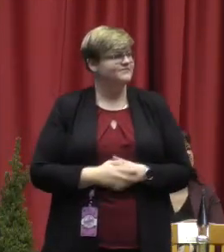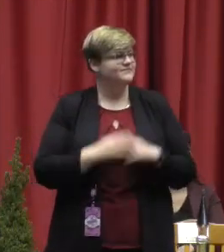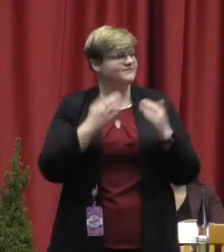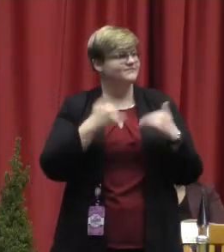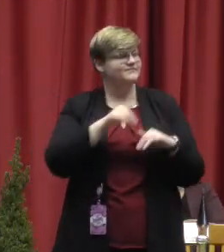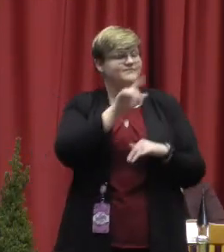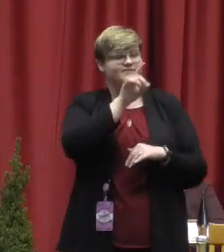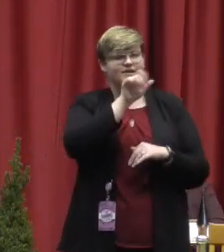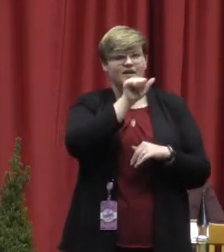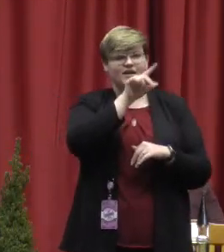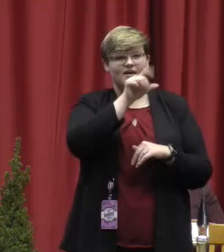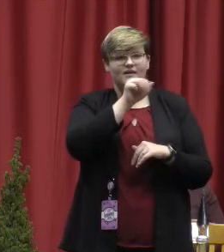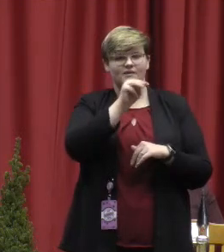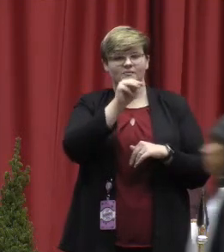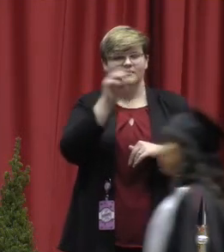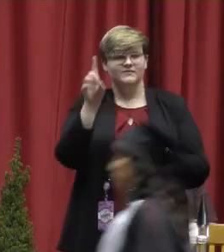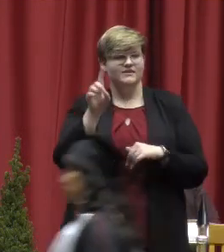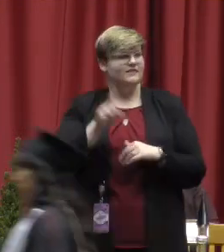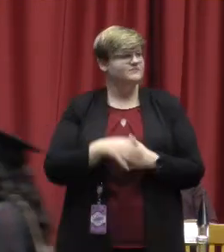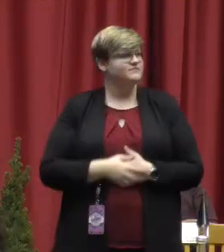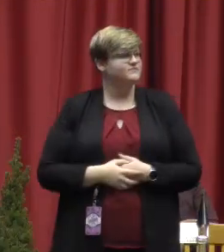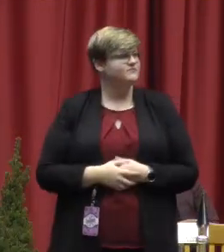Adam Gay.